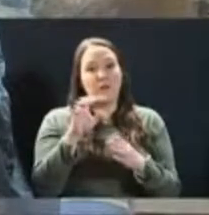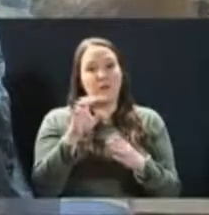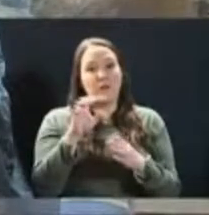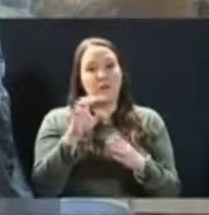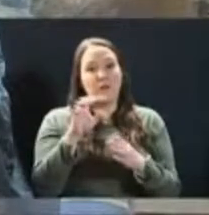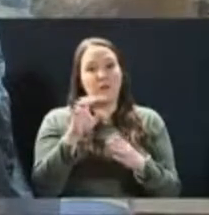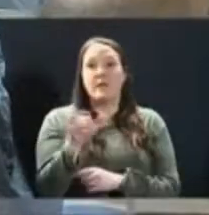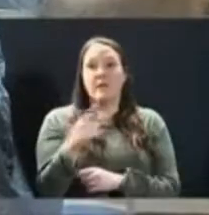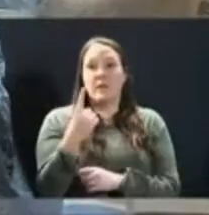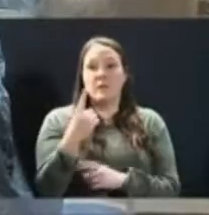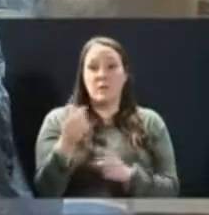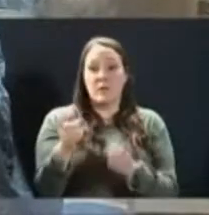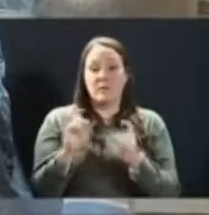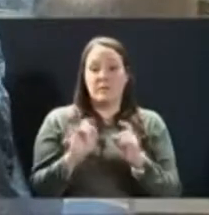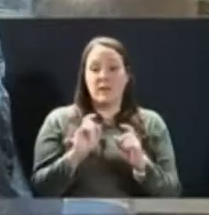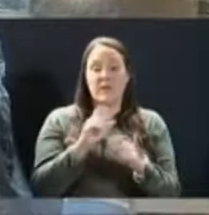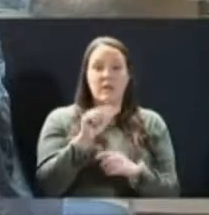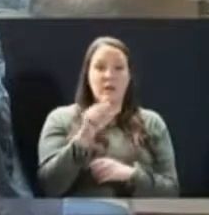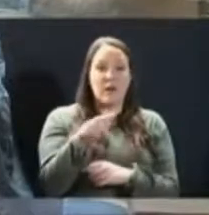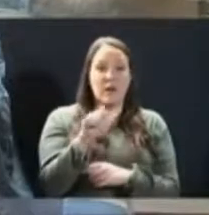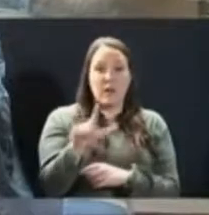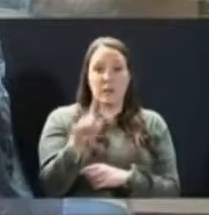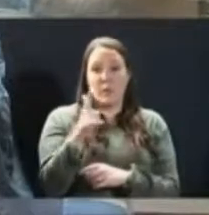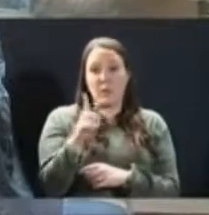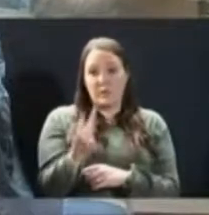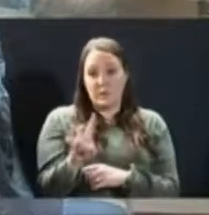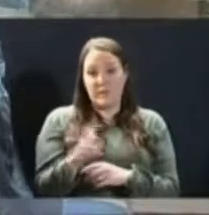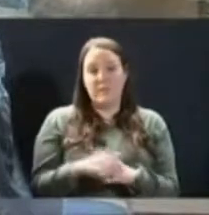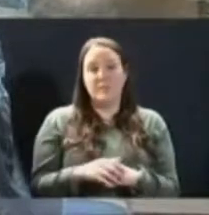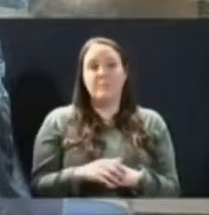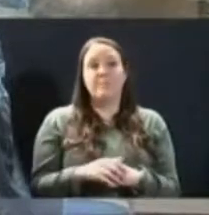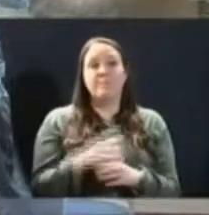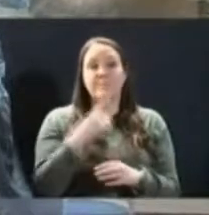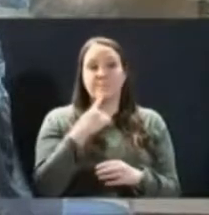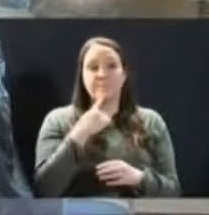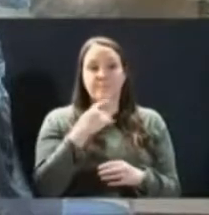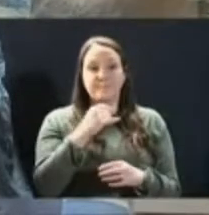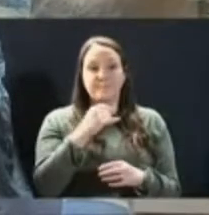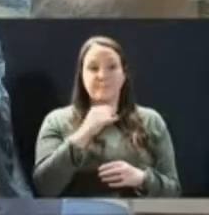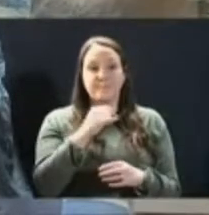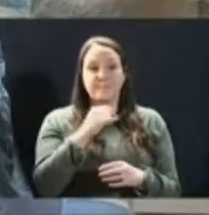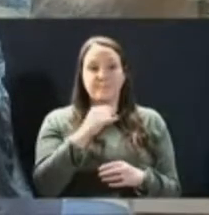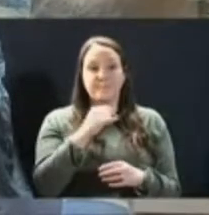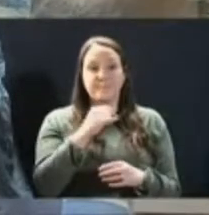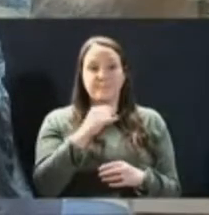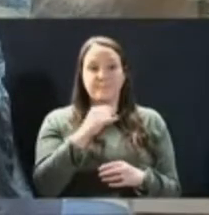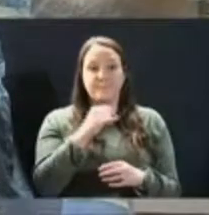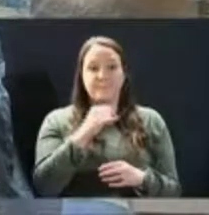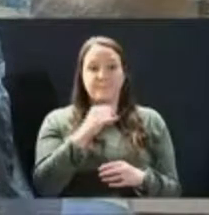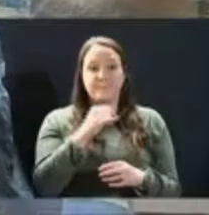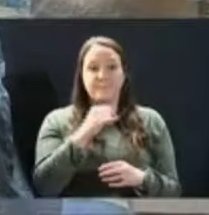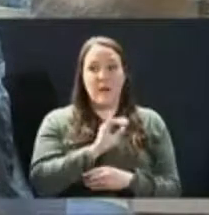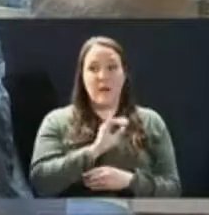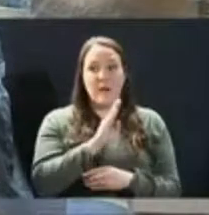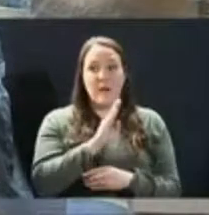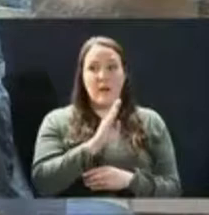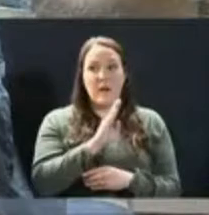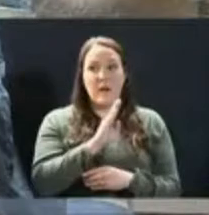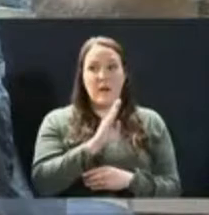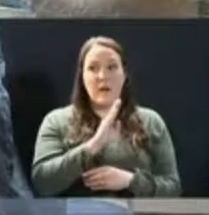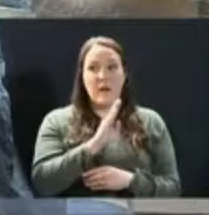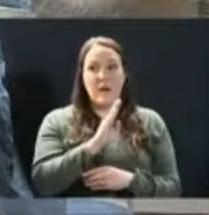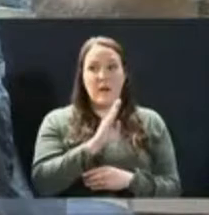was handed down April 27th. What it says is, I, and then Bill Lee, et cetera,